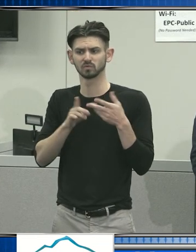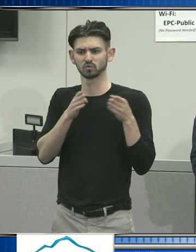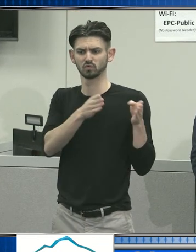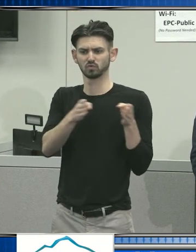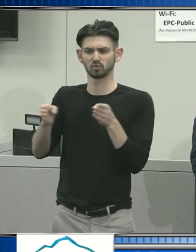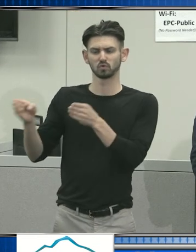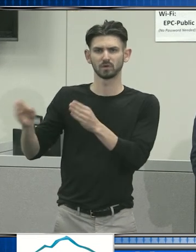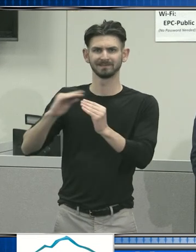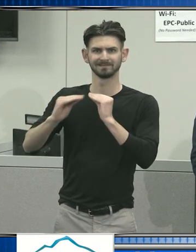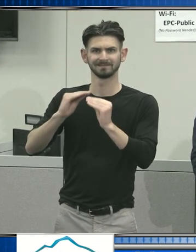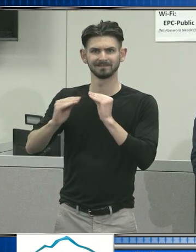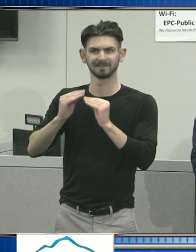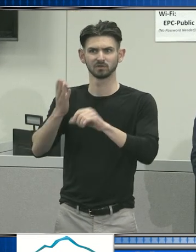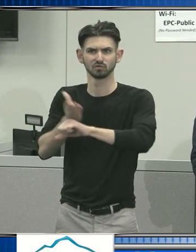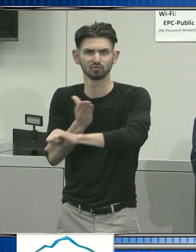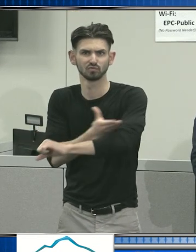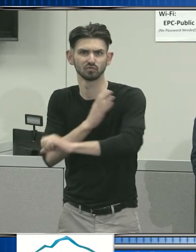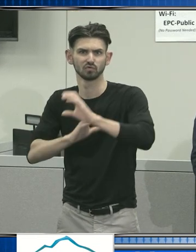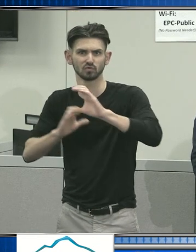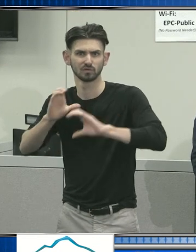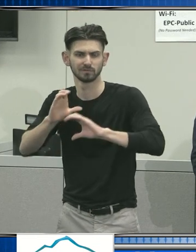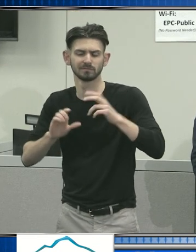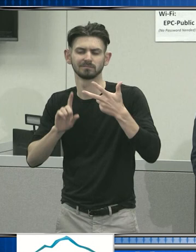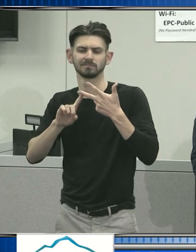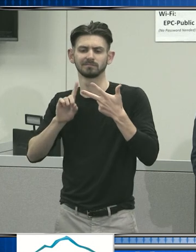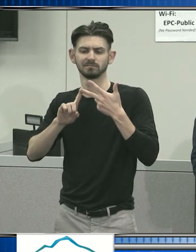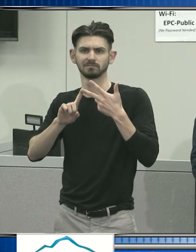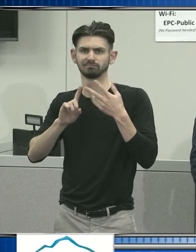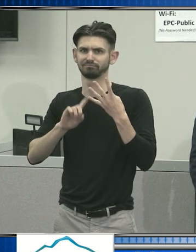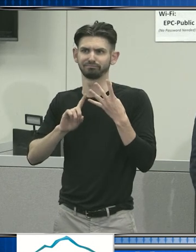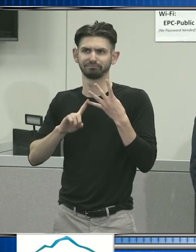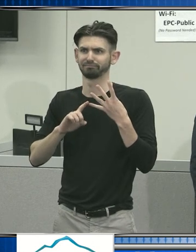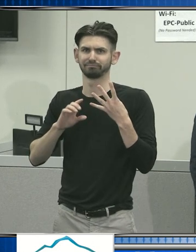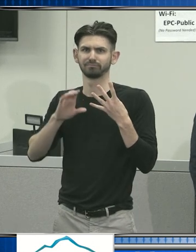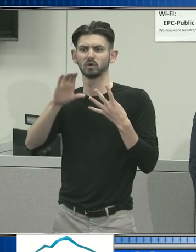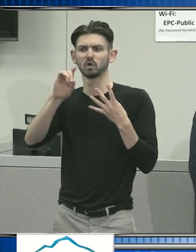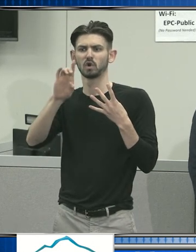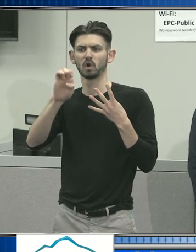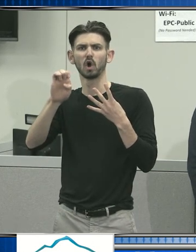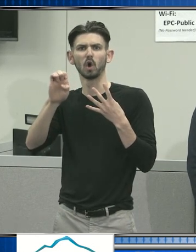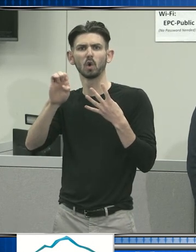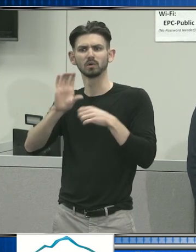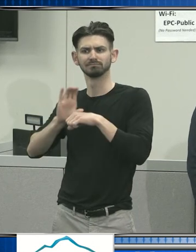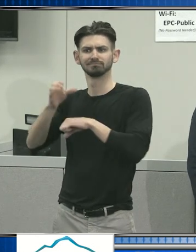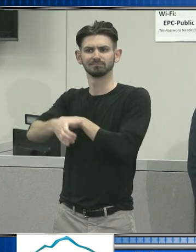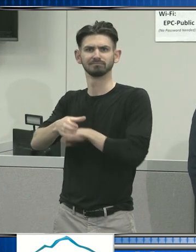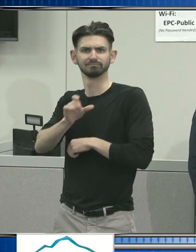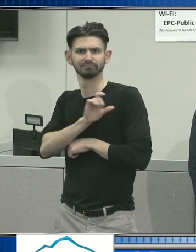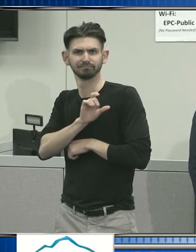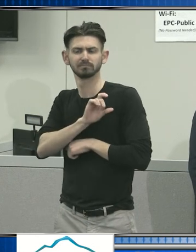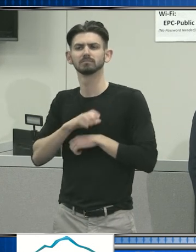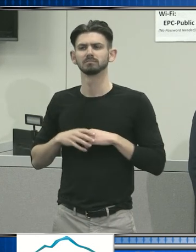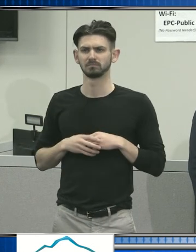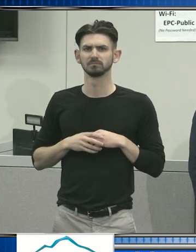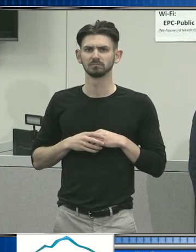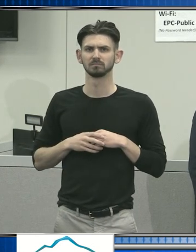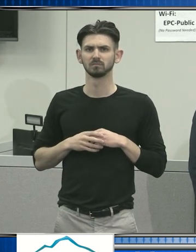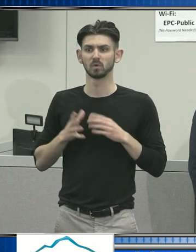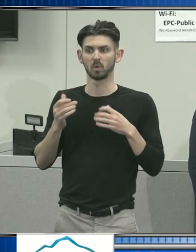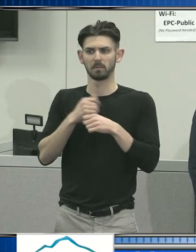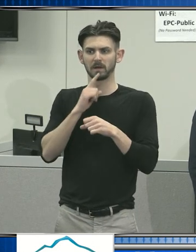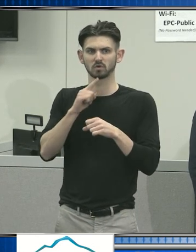folks, our code enforcement folks, we want to do everything we can to protect them and keep them